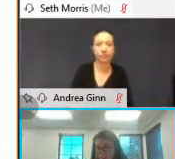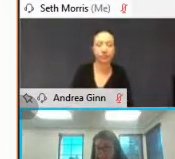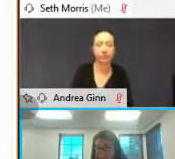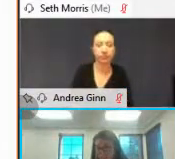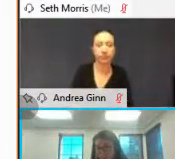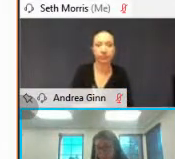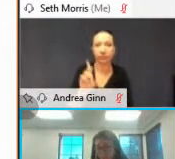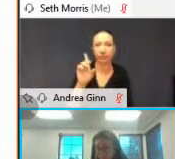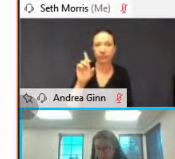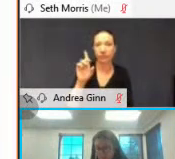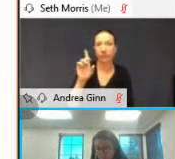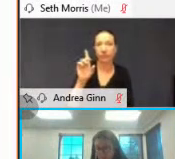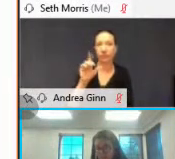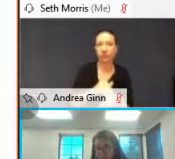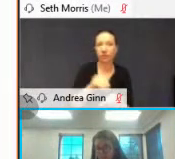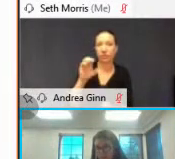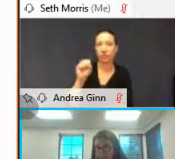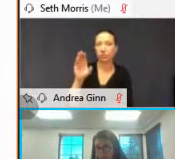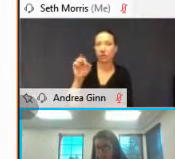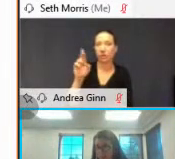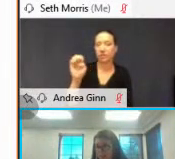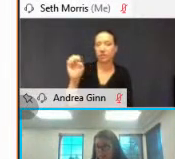Okay, David, do you want to check in with the Burtons here?